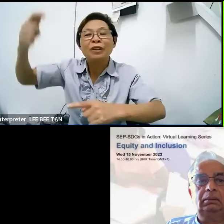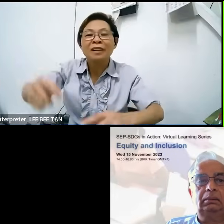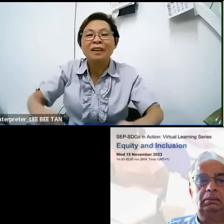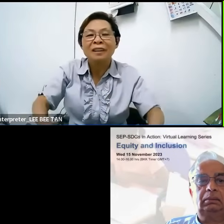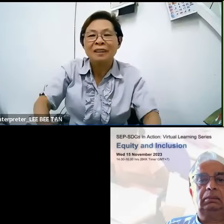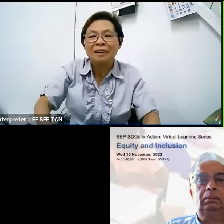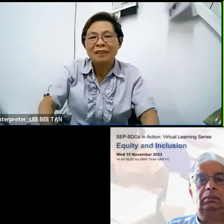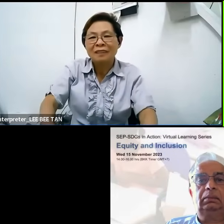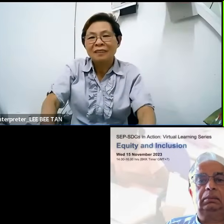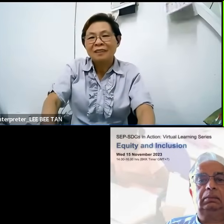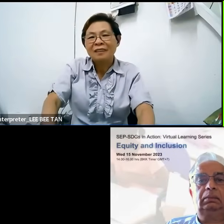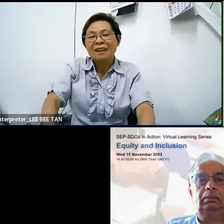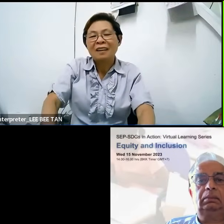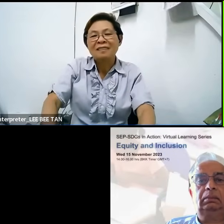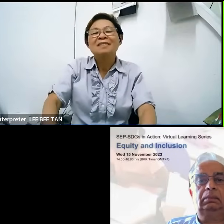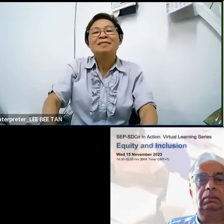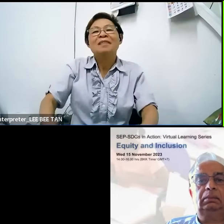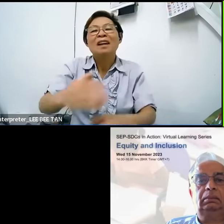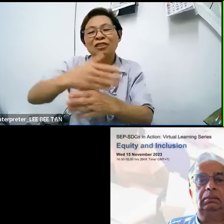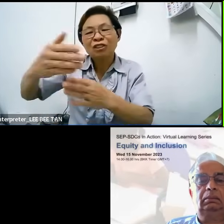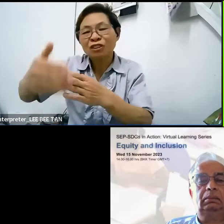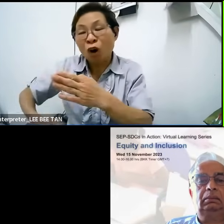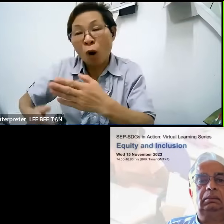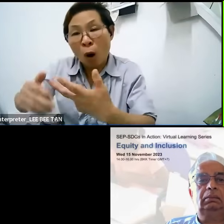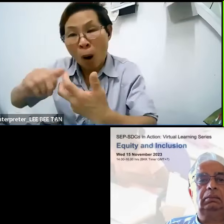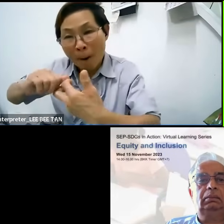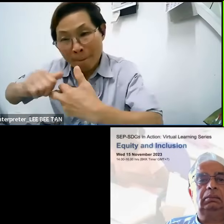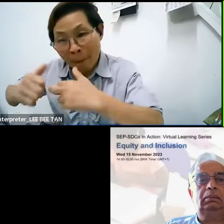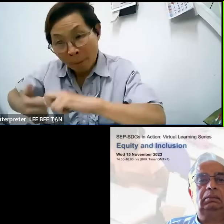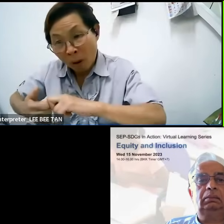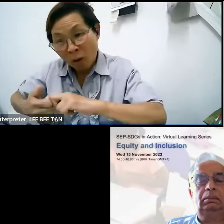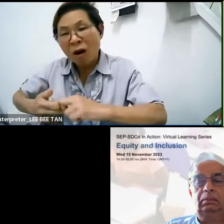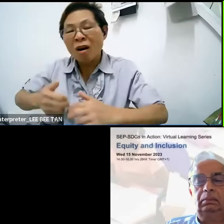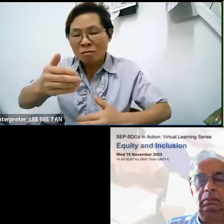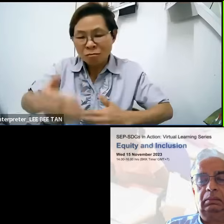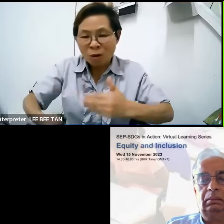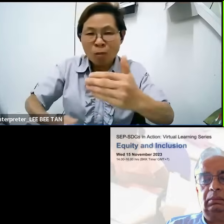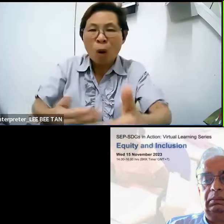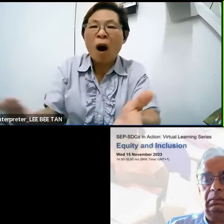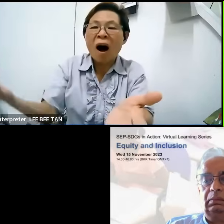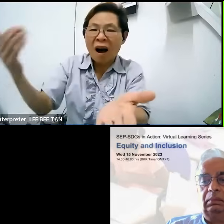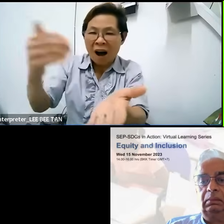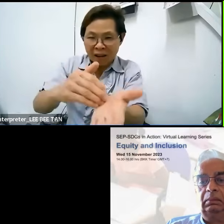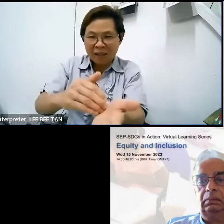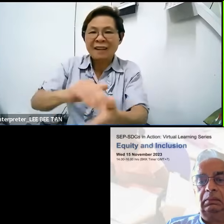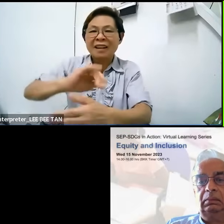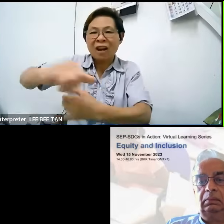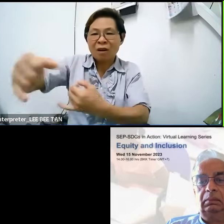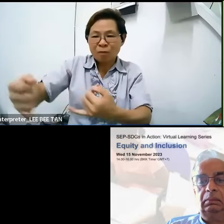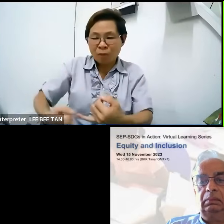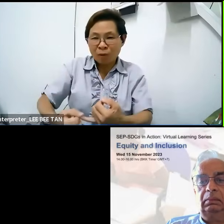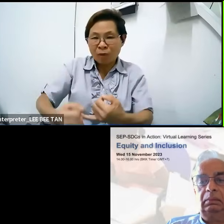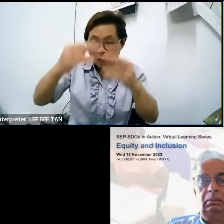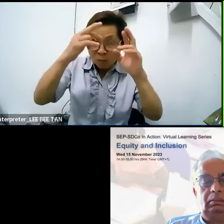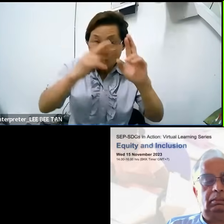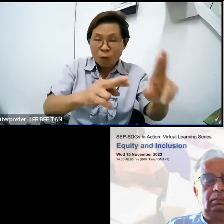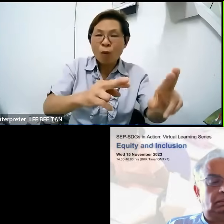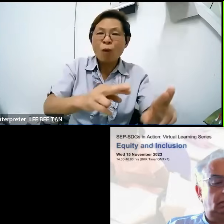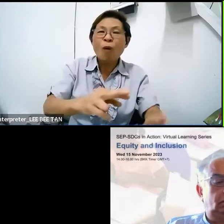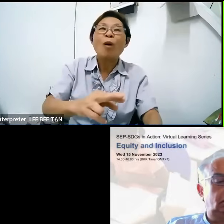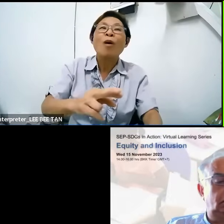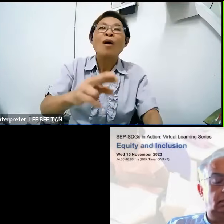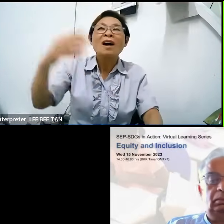tangible solutions. And moving on, I would like to now once again invite our esteemed speaker, Ms.